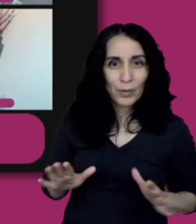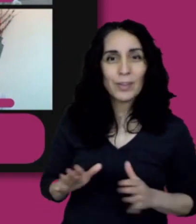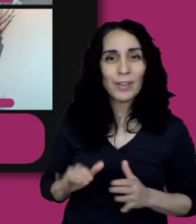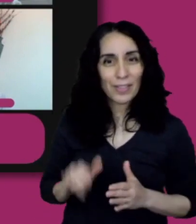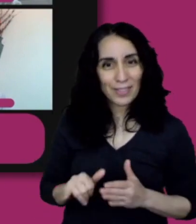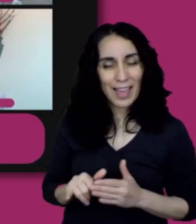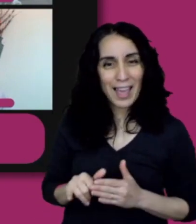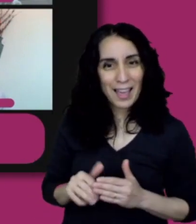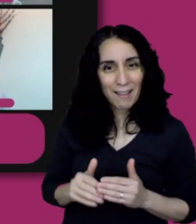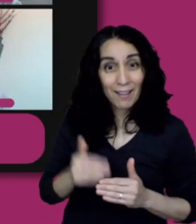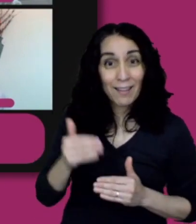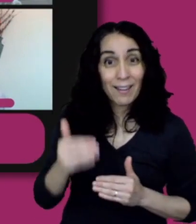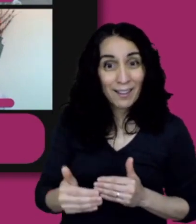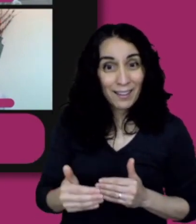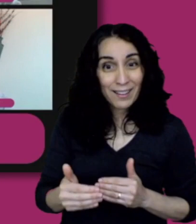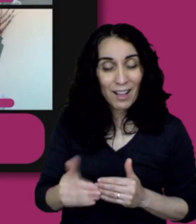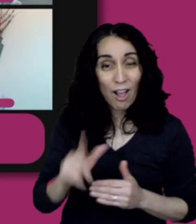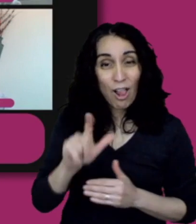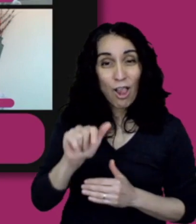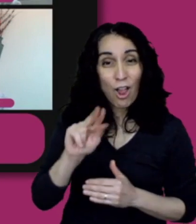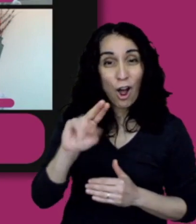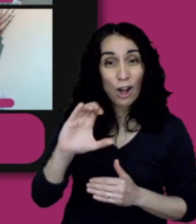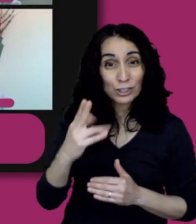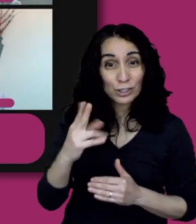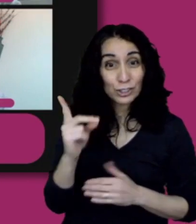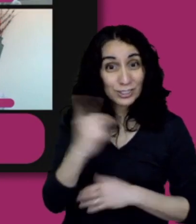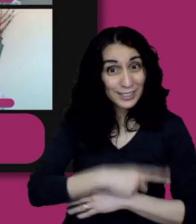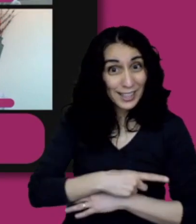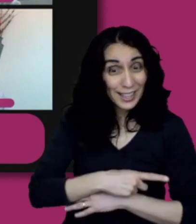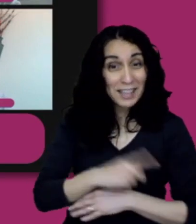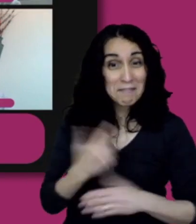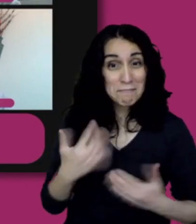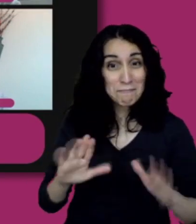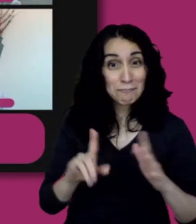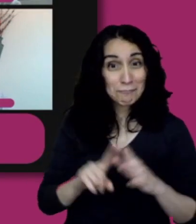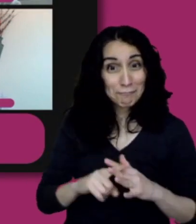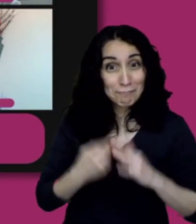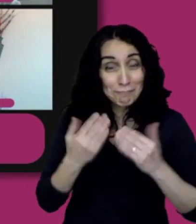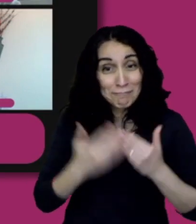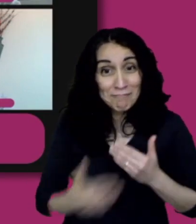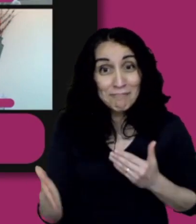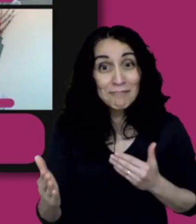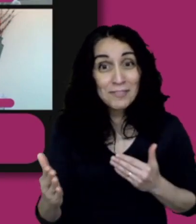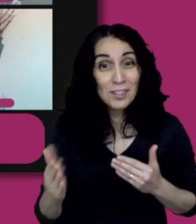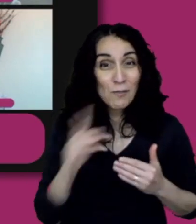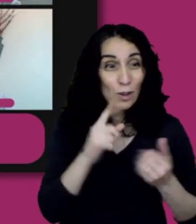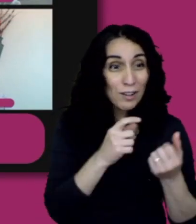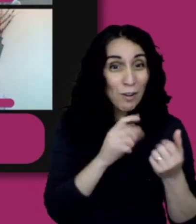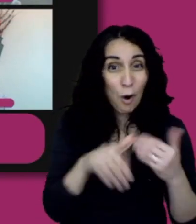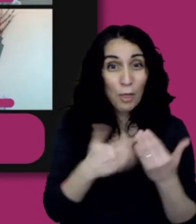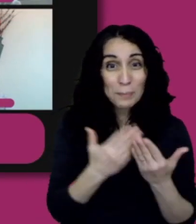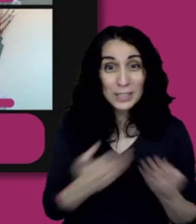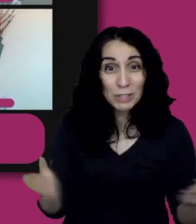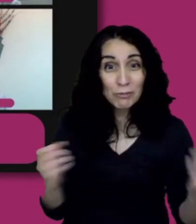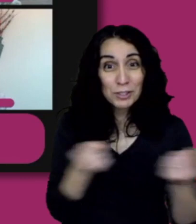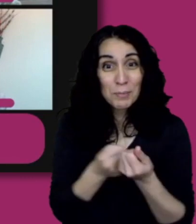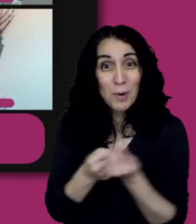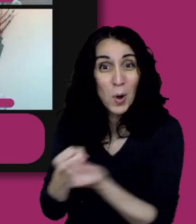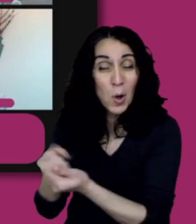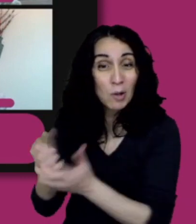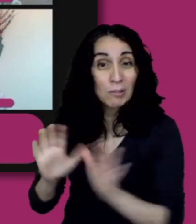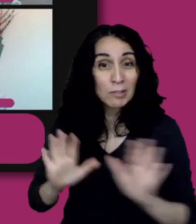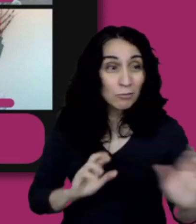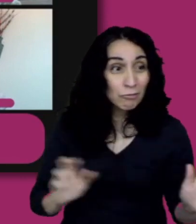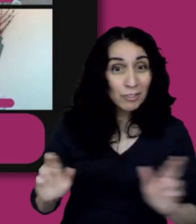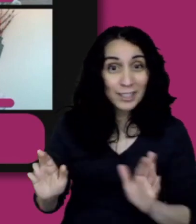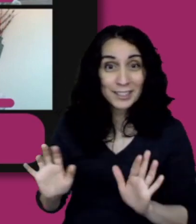okay, whew, we made it through that hurdle. And then it comes launch day, and you have all of your materials that you put together to support launch and things like